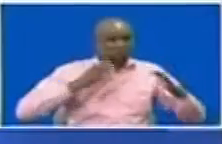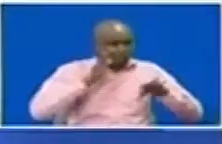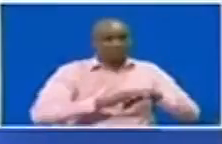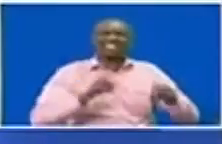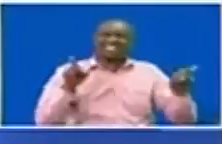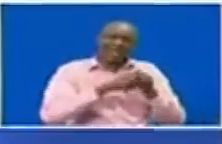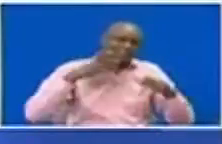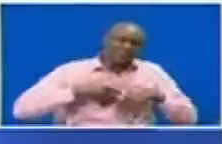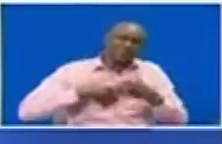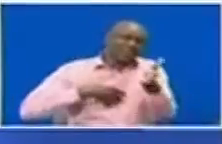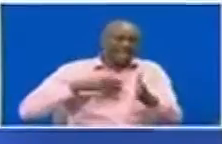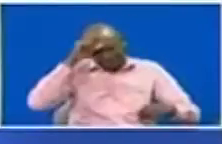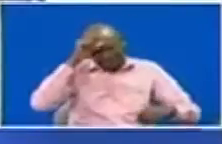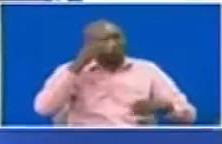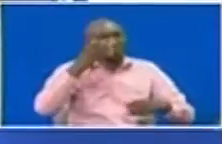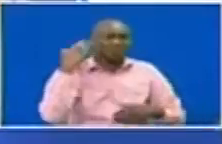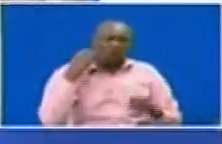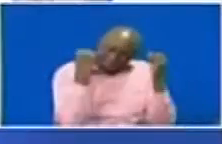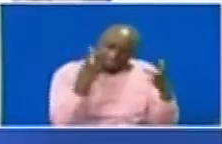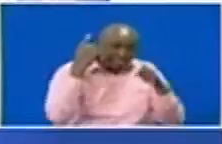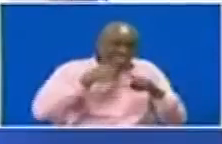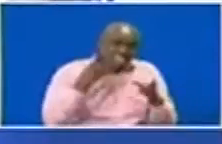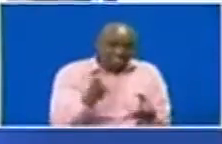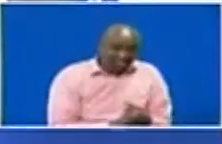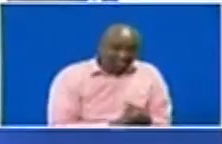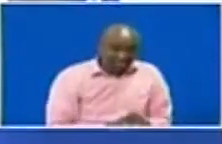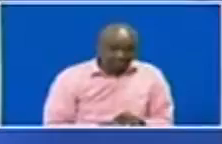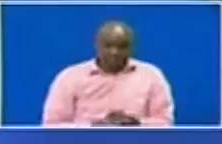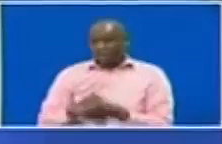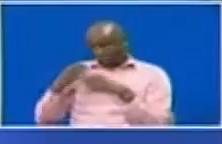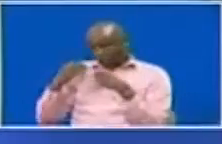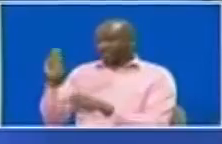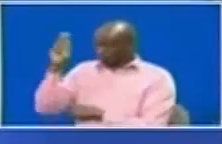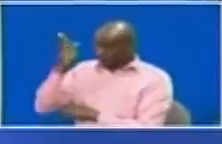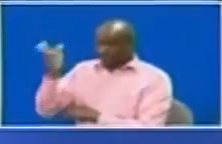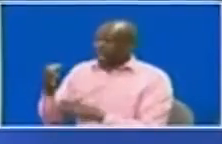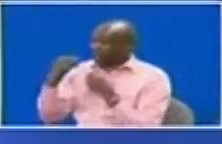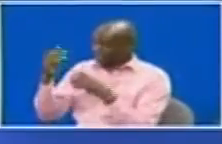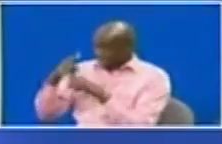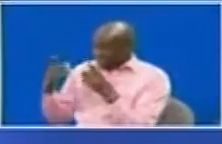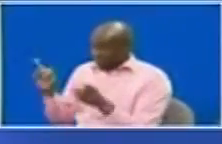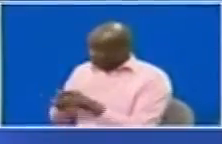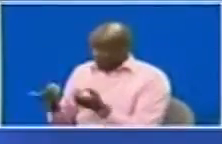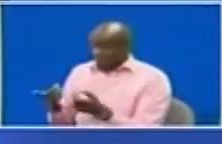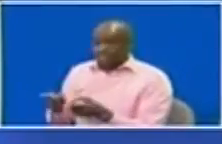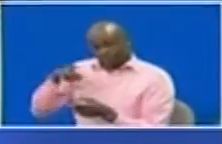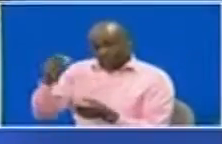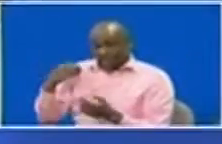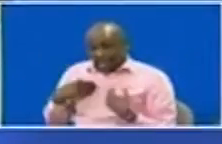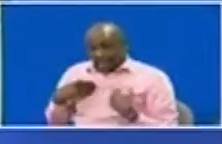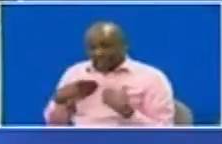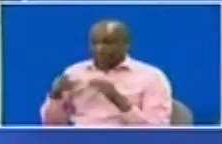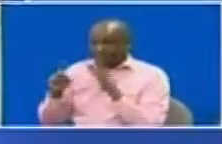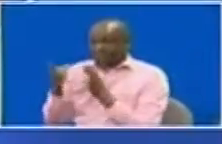They're the same people. They have been there for very many years. President Uhuru Kenyatta has also been there for very many years. So even in the